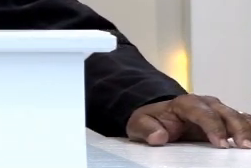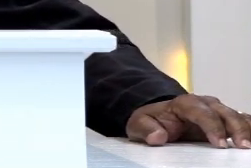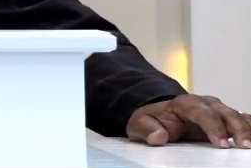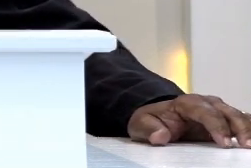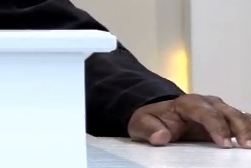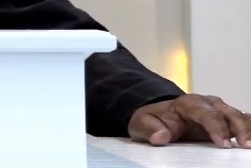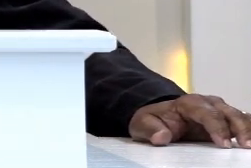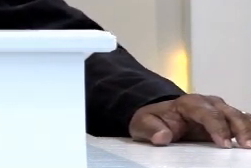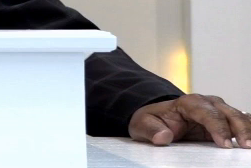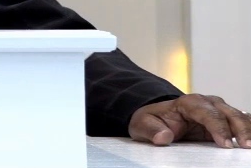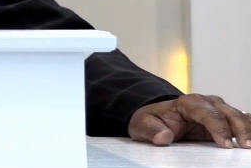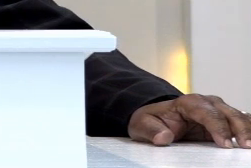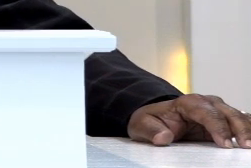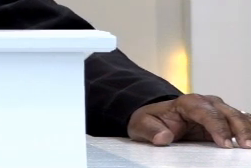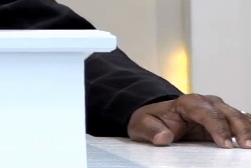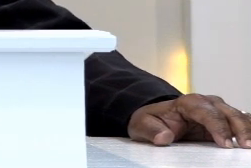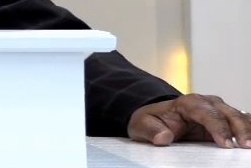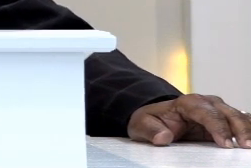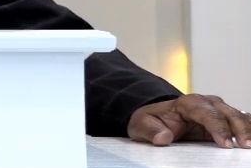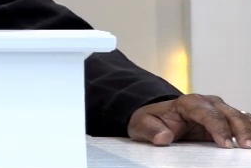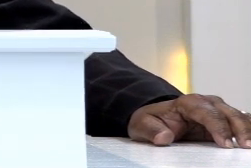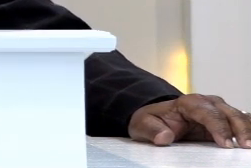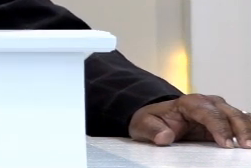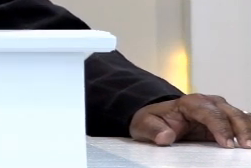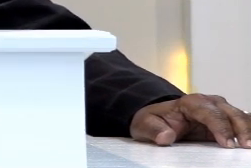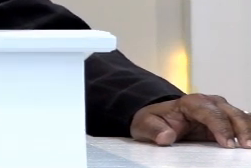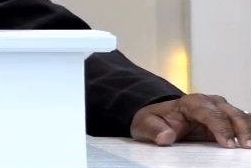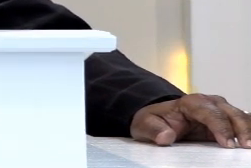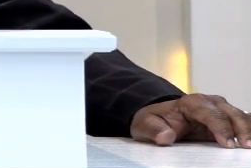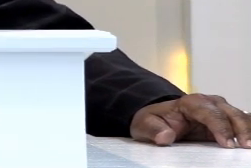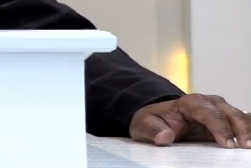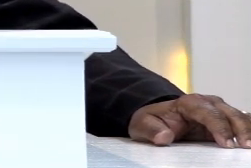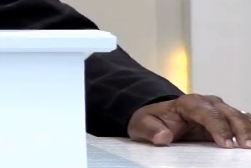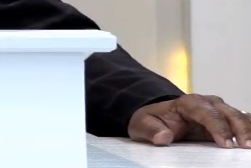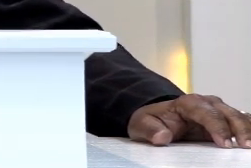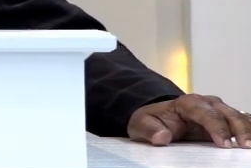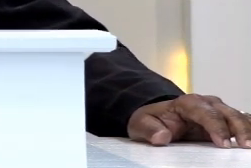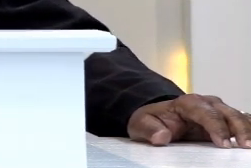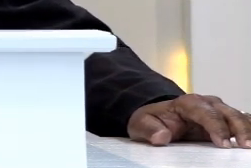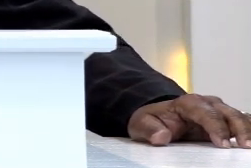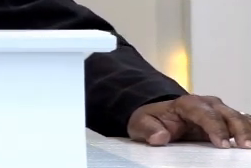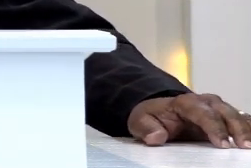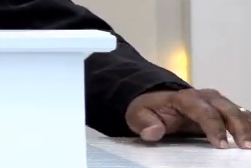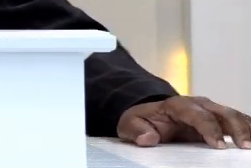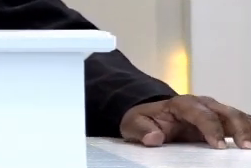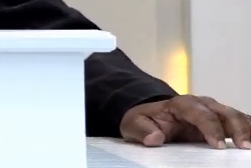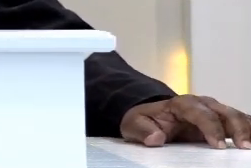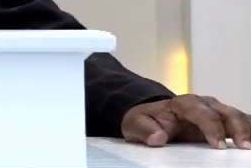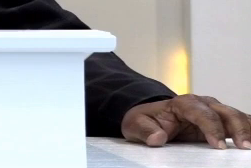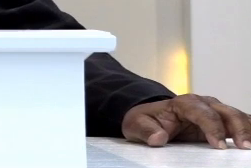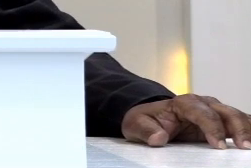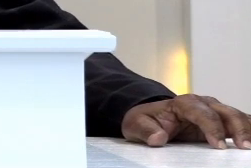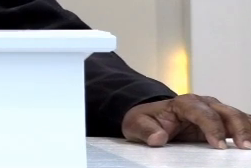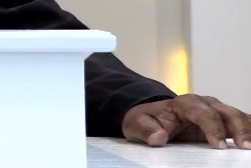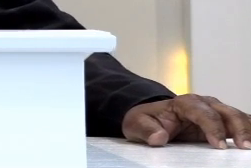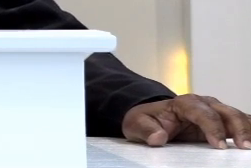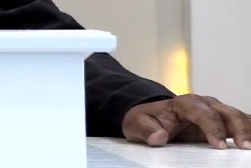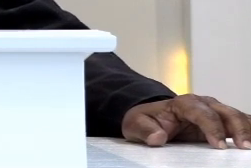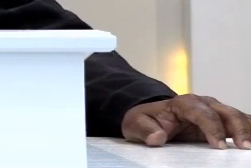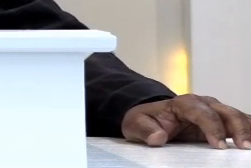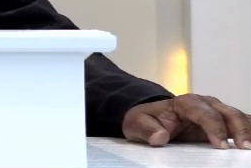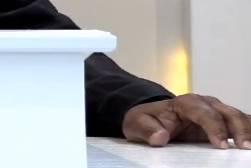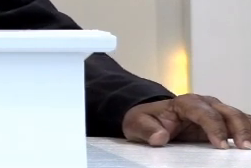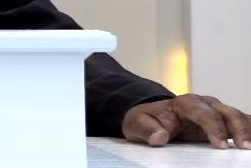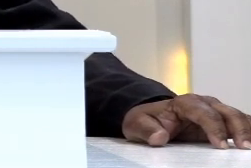God, we go forth into this day, God, that we will praise you, Lord, like we know you. We thank you today, God, for just,